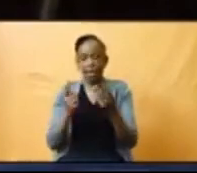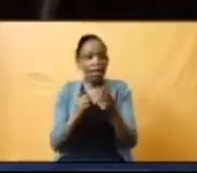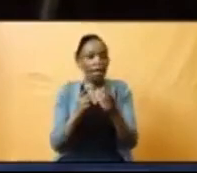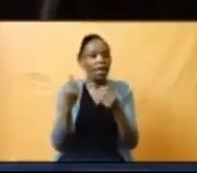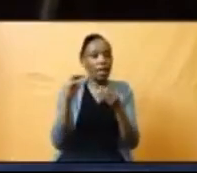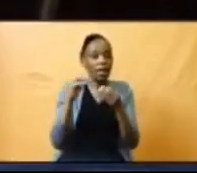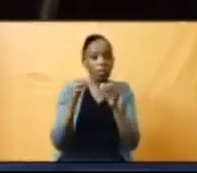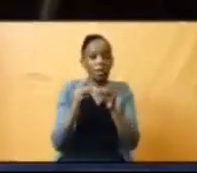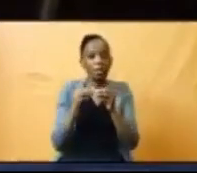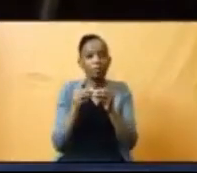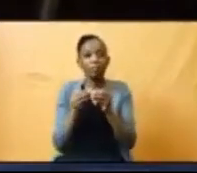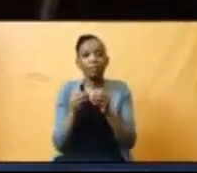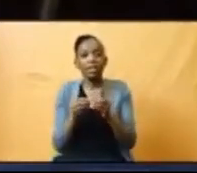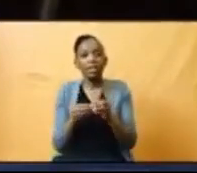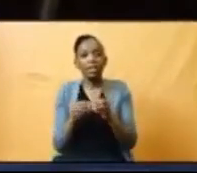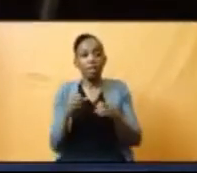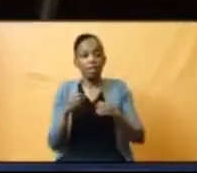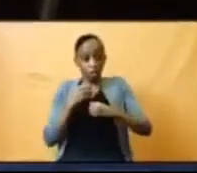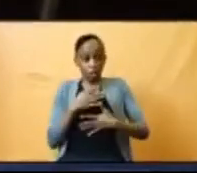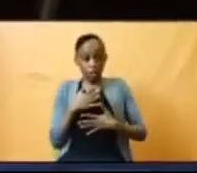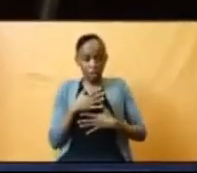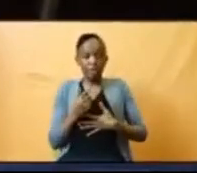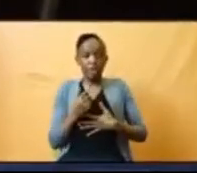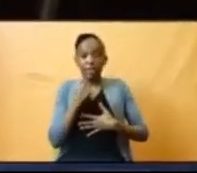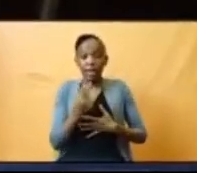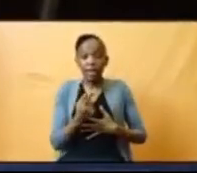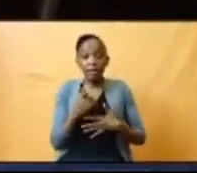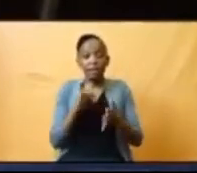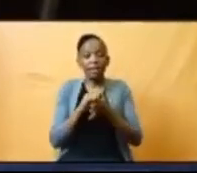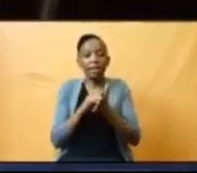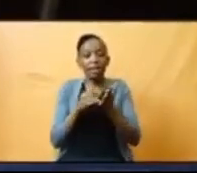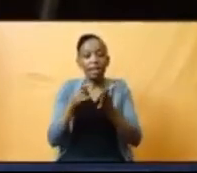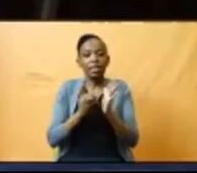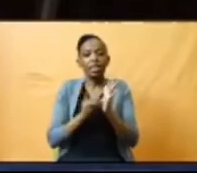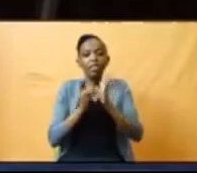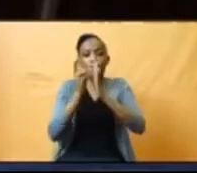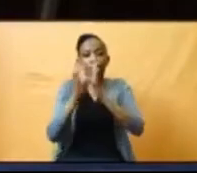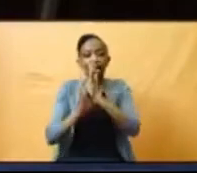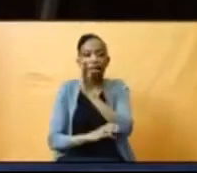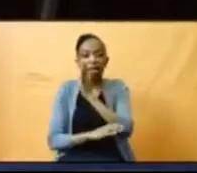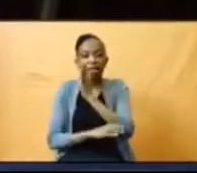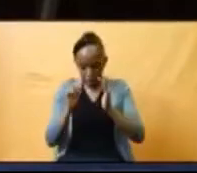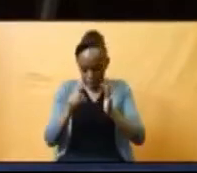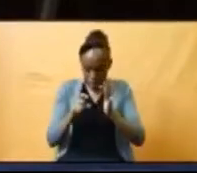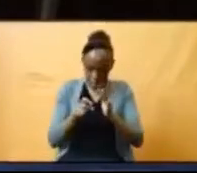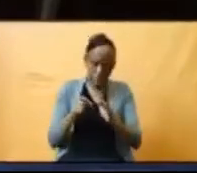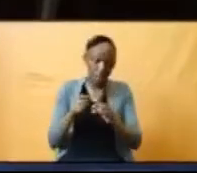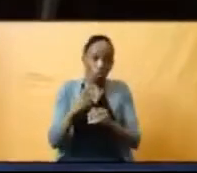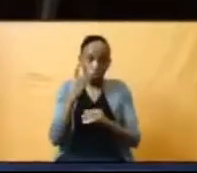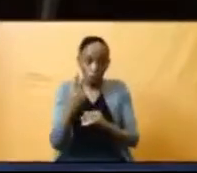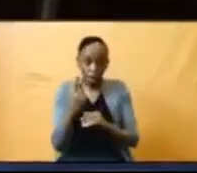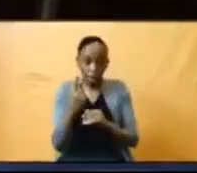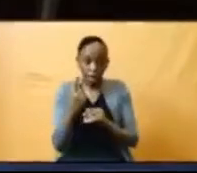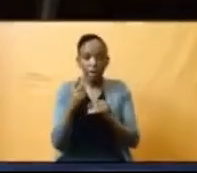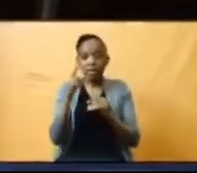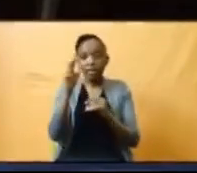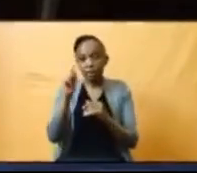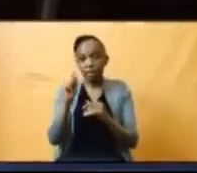it's quite alarming. UNCTAD says that developing countries require at least $1